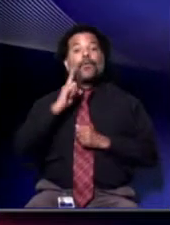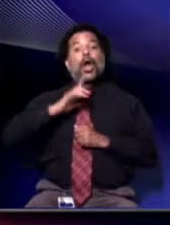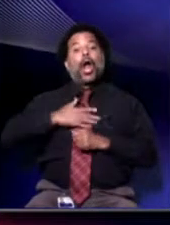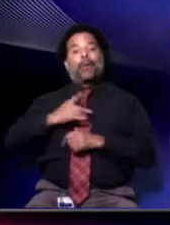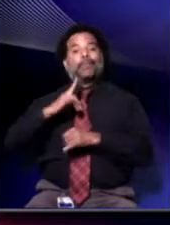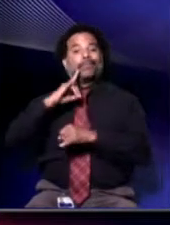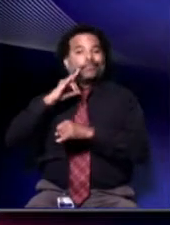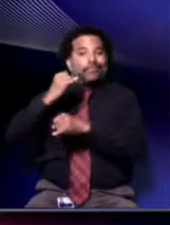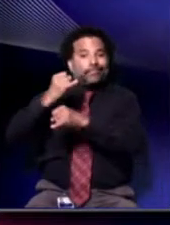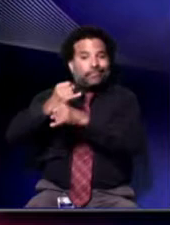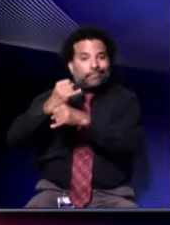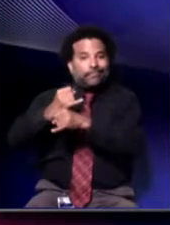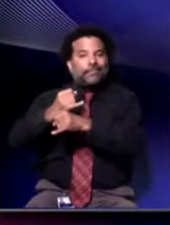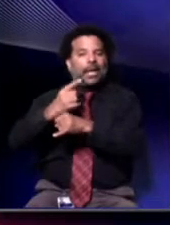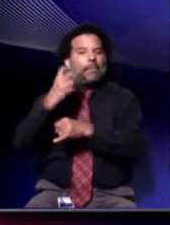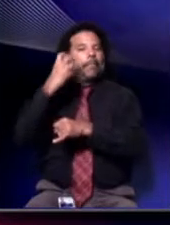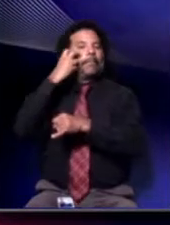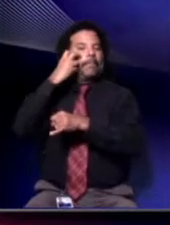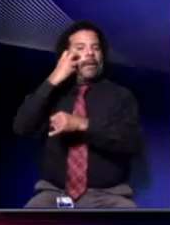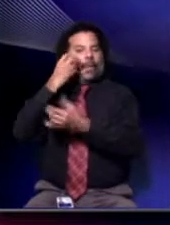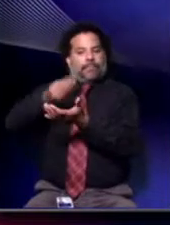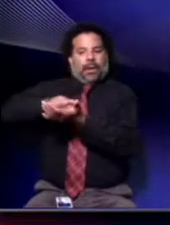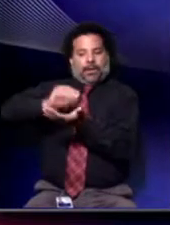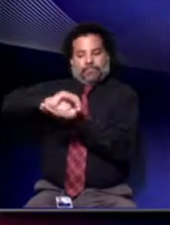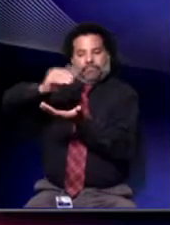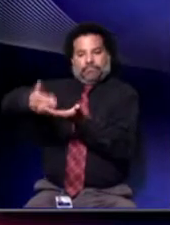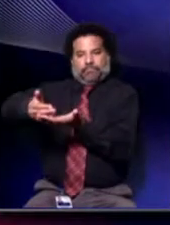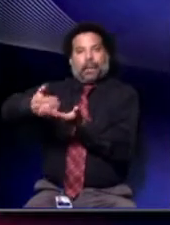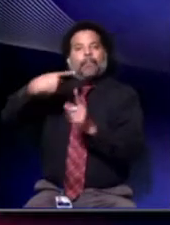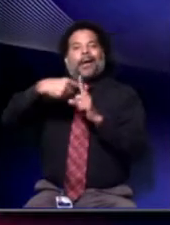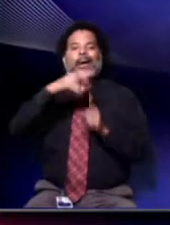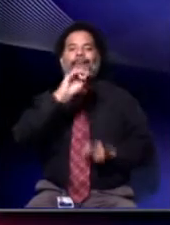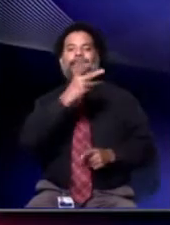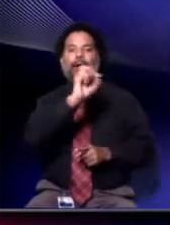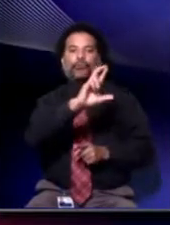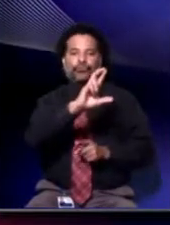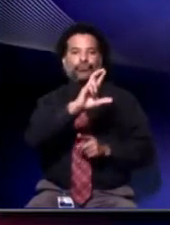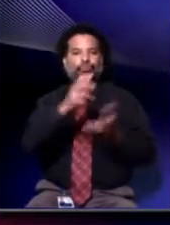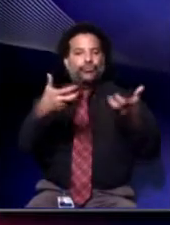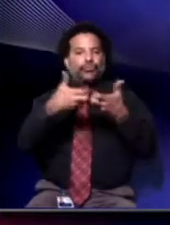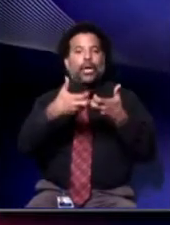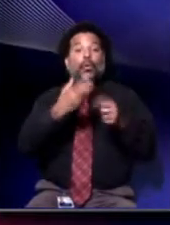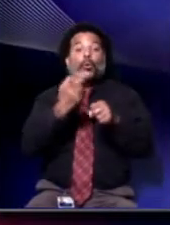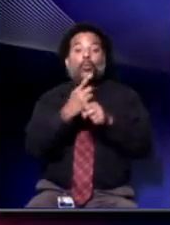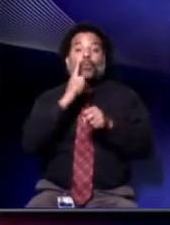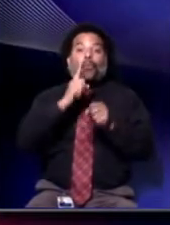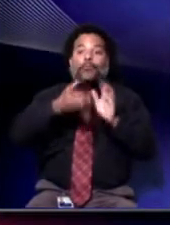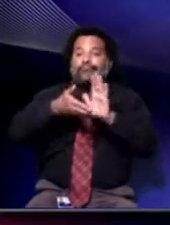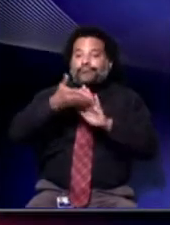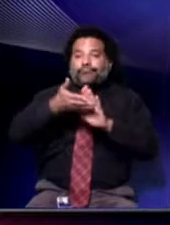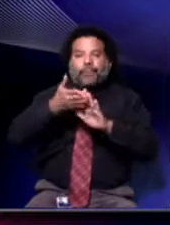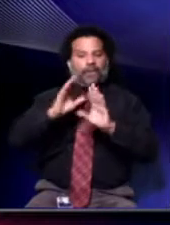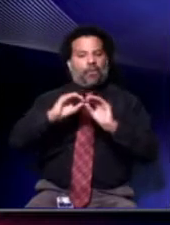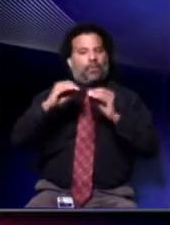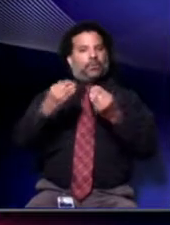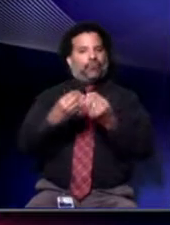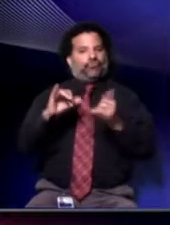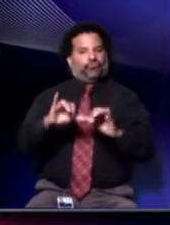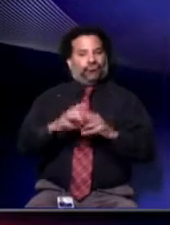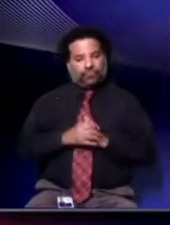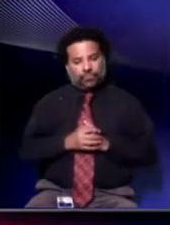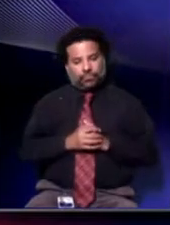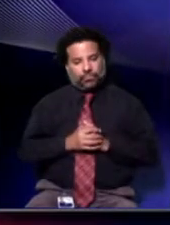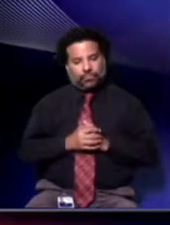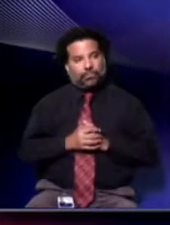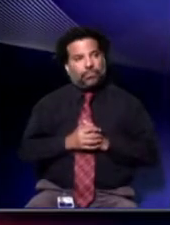Deaf and the Blind Fund, along with the vouchers that we receive. And then they're used for the operating expenses of the organization.